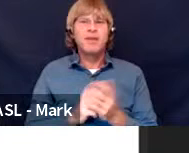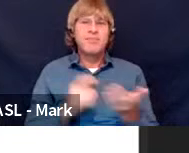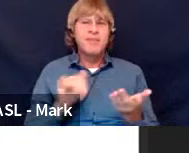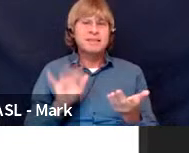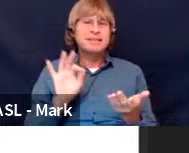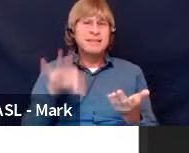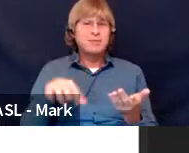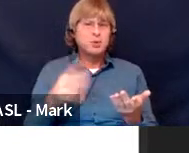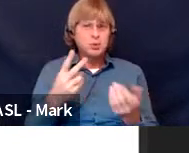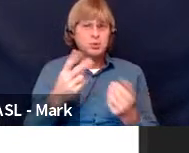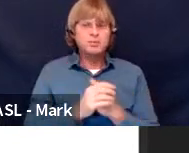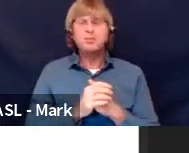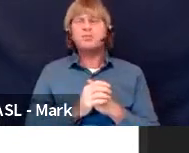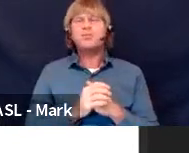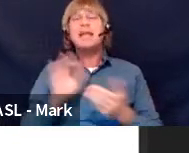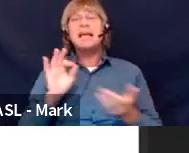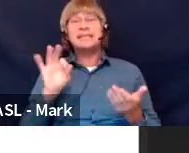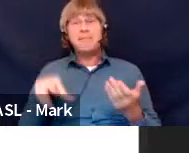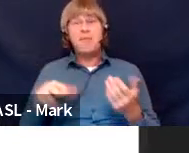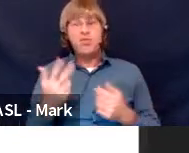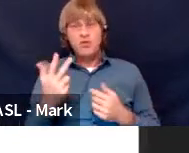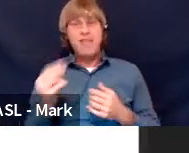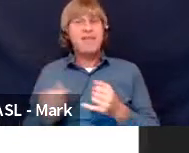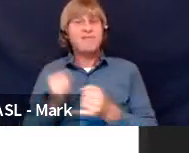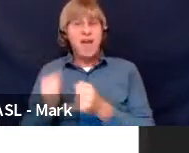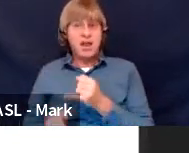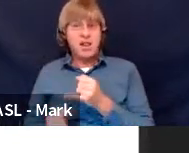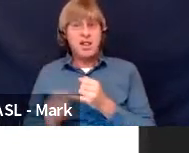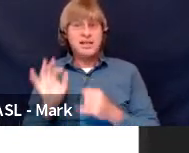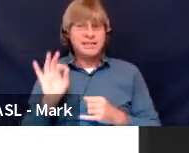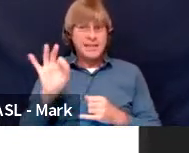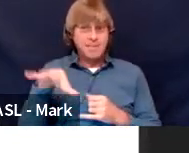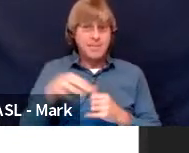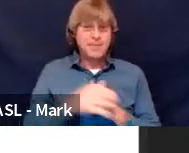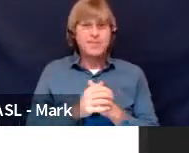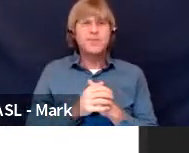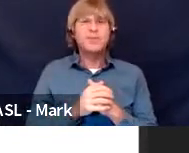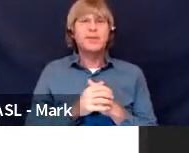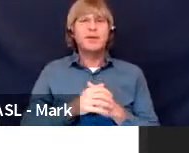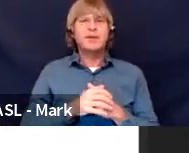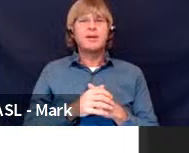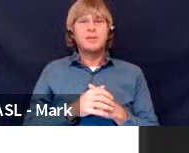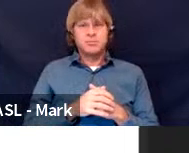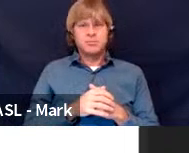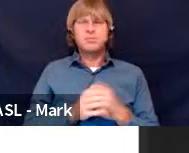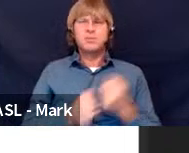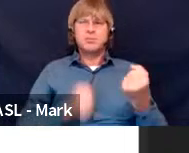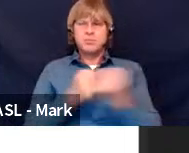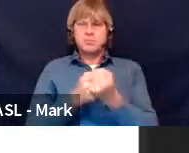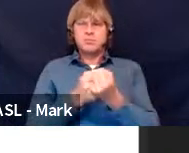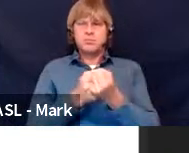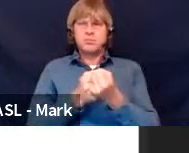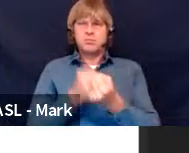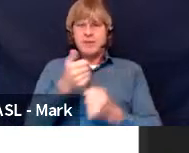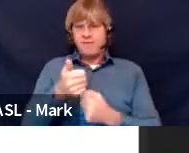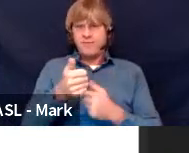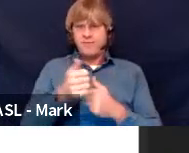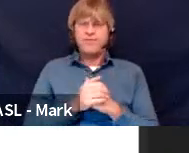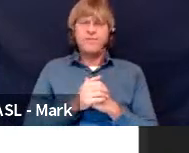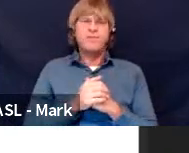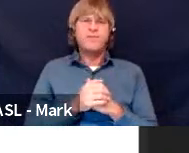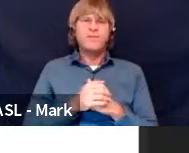2. Now, tip 3 and the final tip is take a stand. All